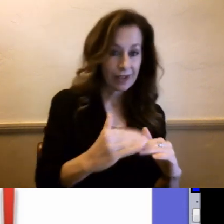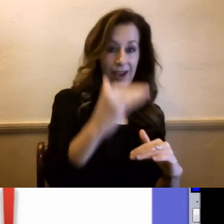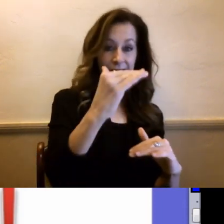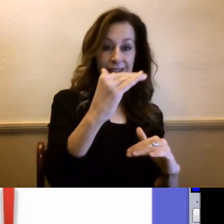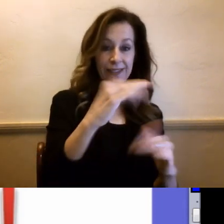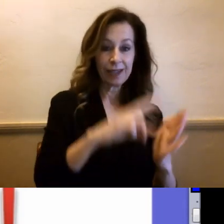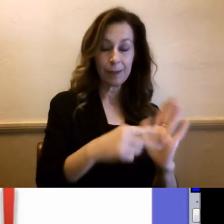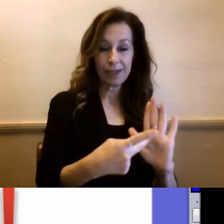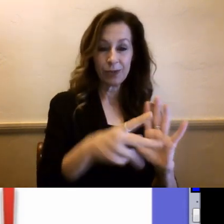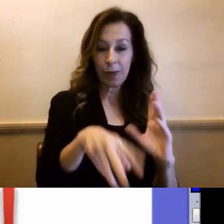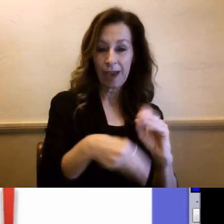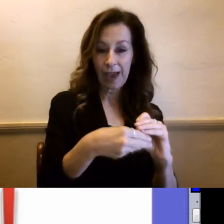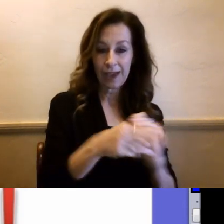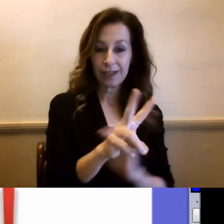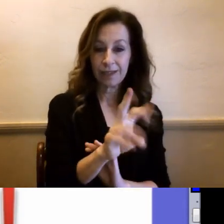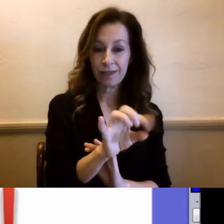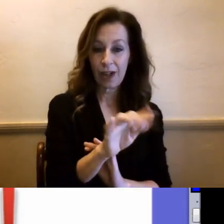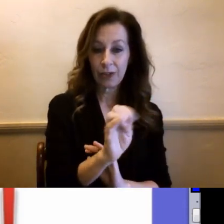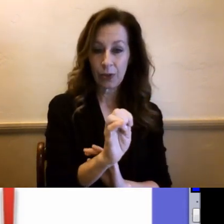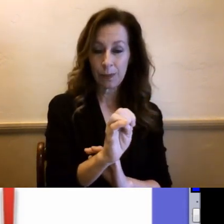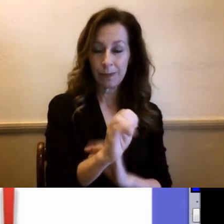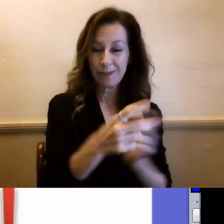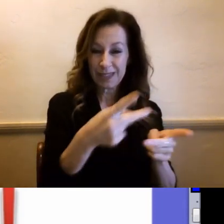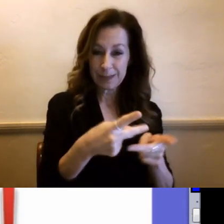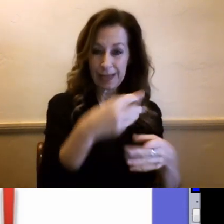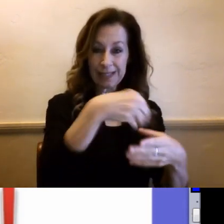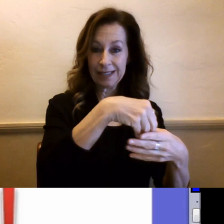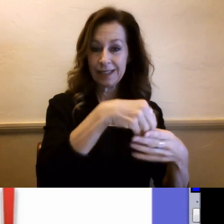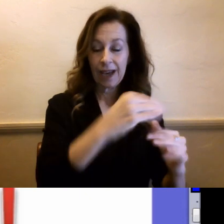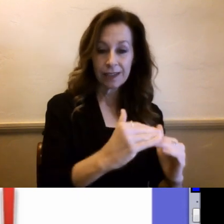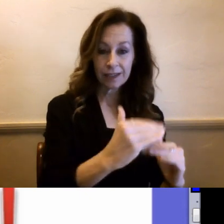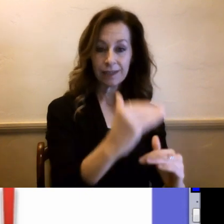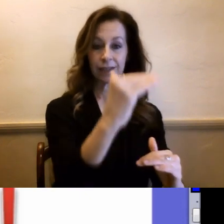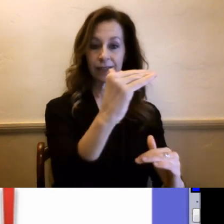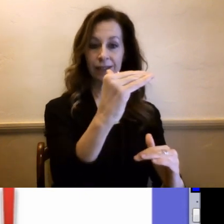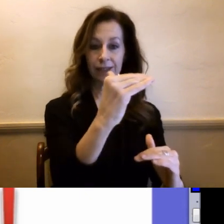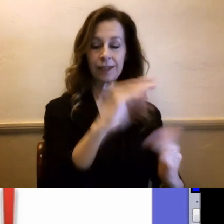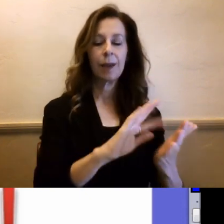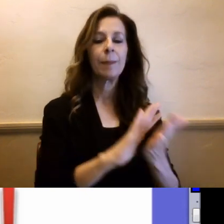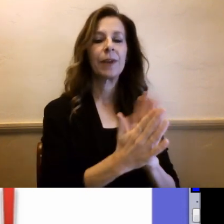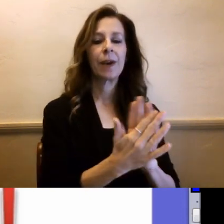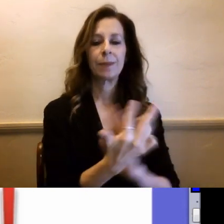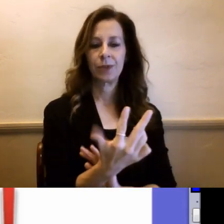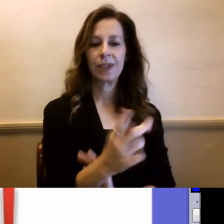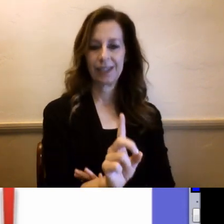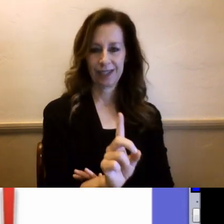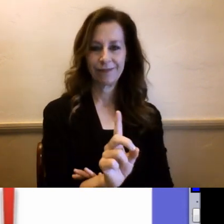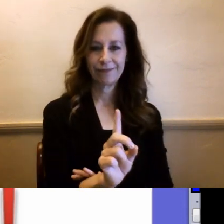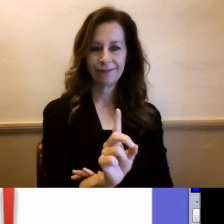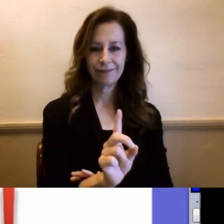it space in the inside, which is volume. Okay, so now it becomes a 3D